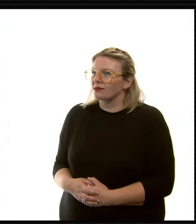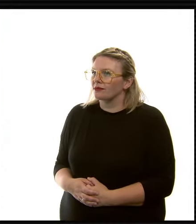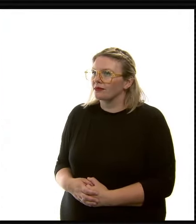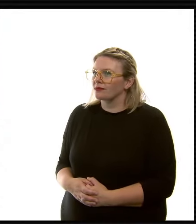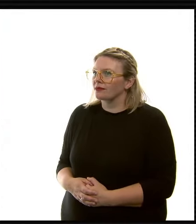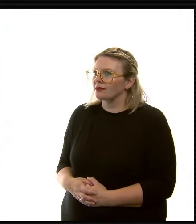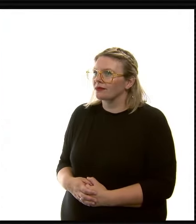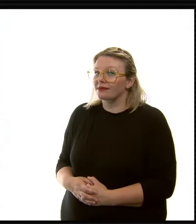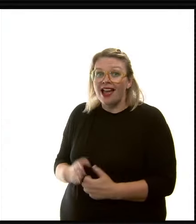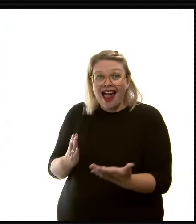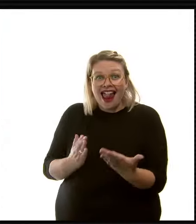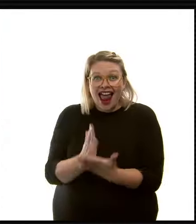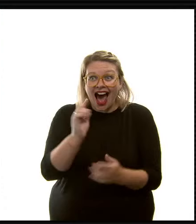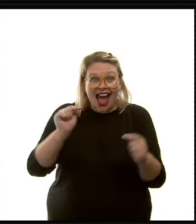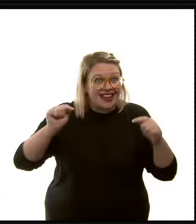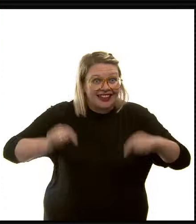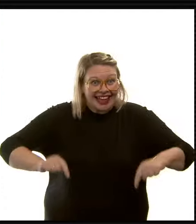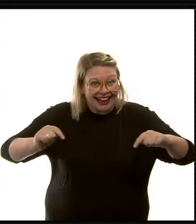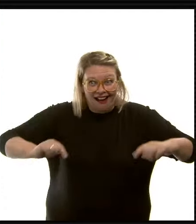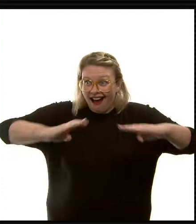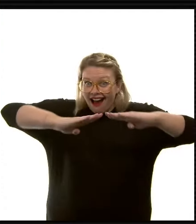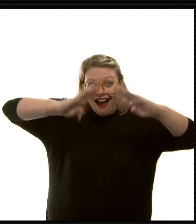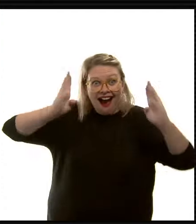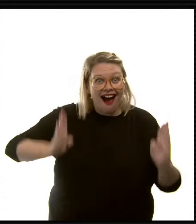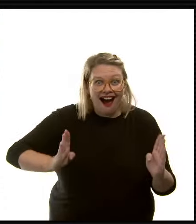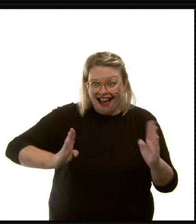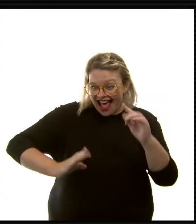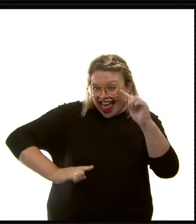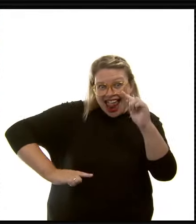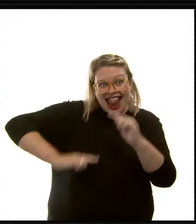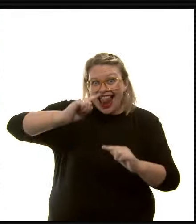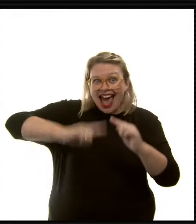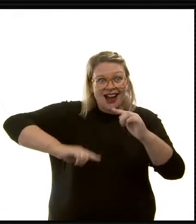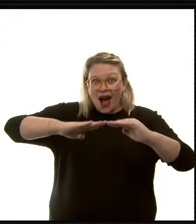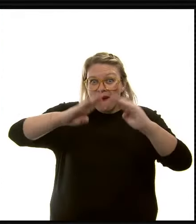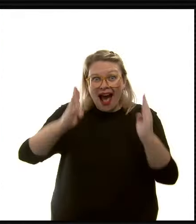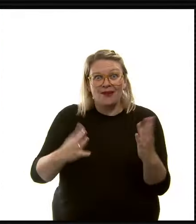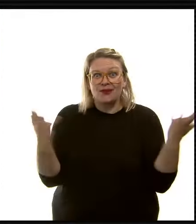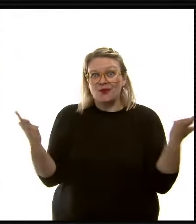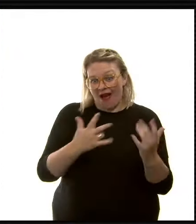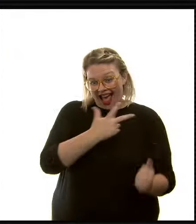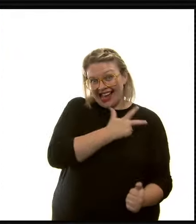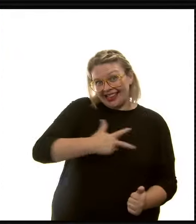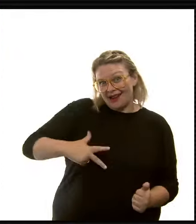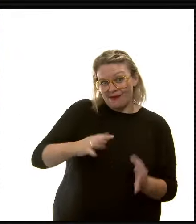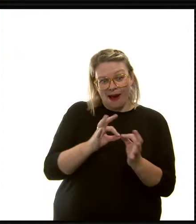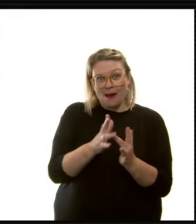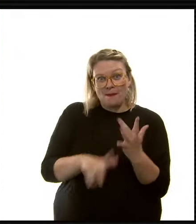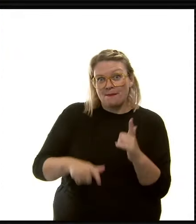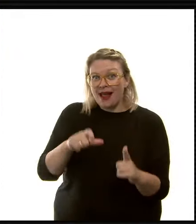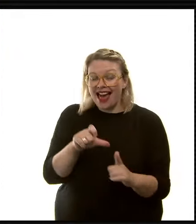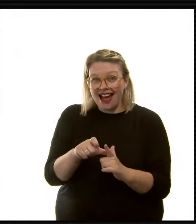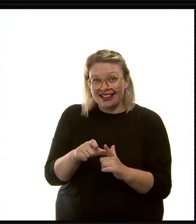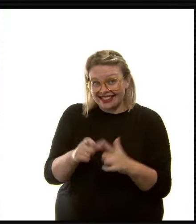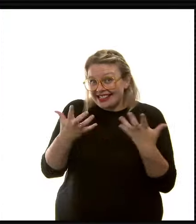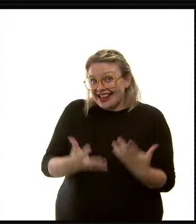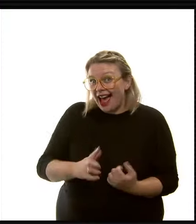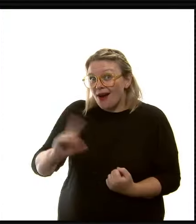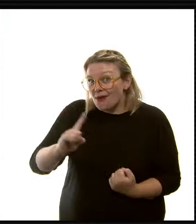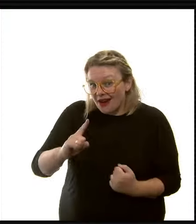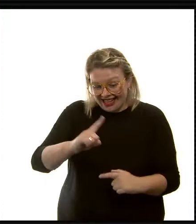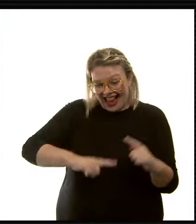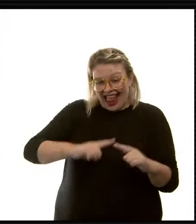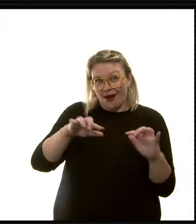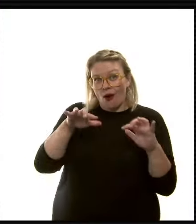Live from the brick-based splendour of Lego House in Billund, Denmark, it's time for